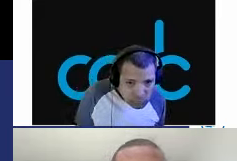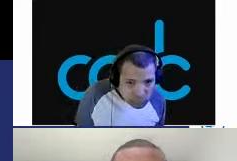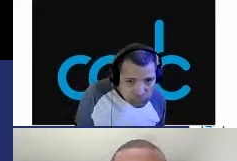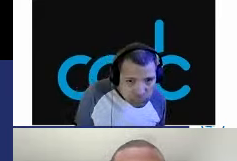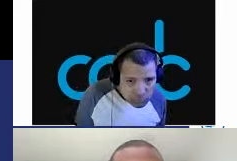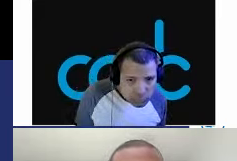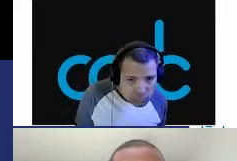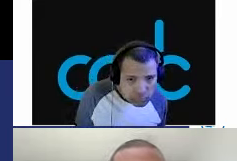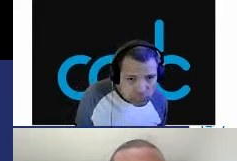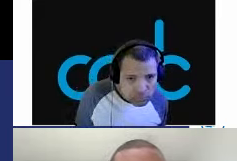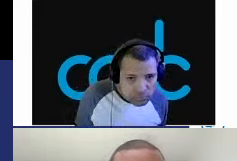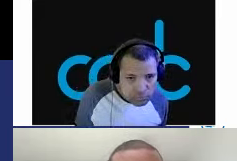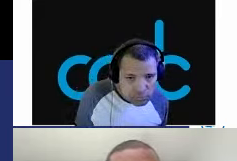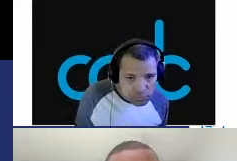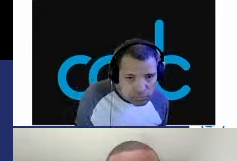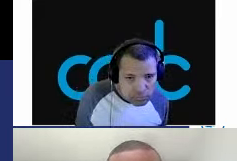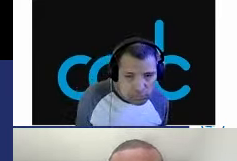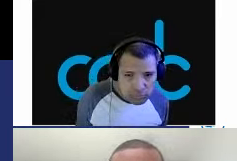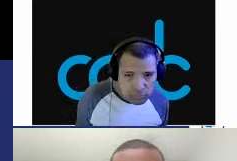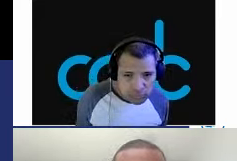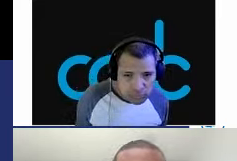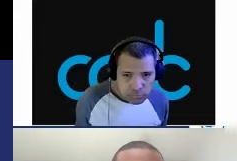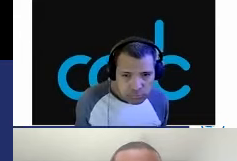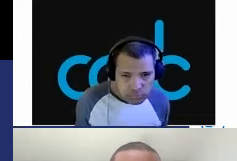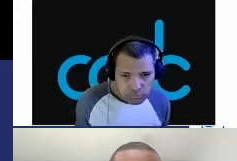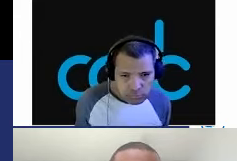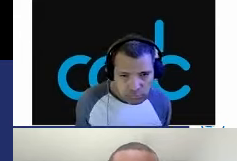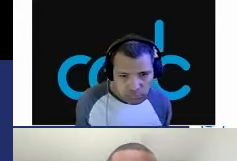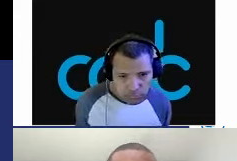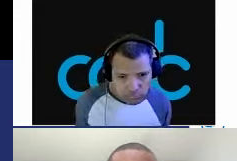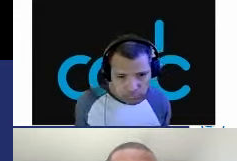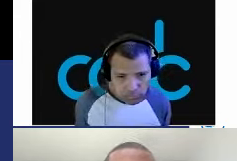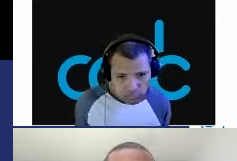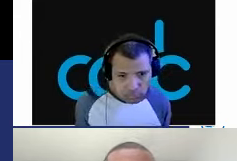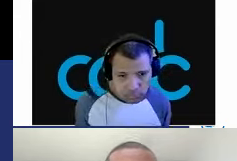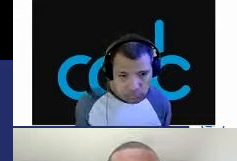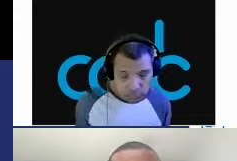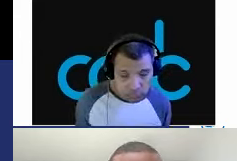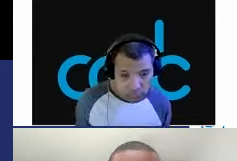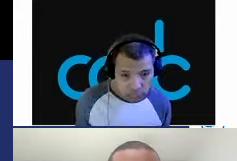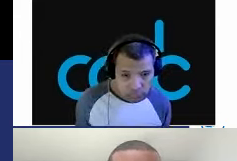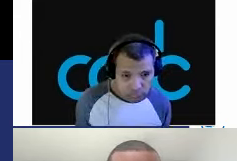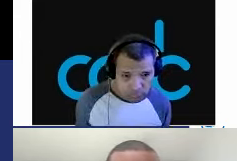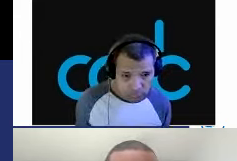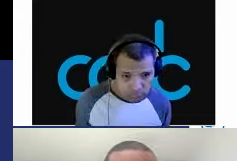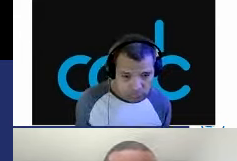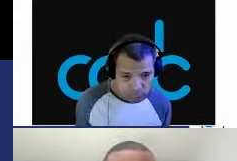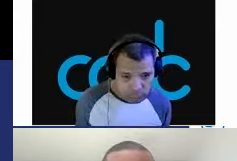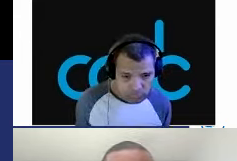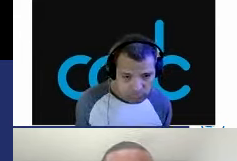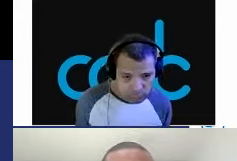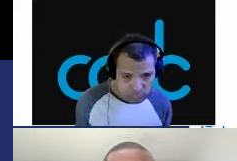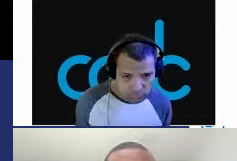your point, looking at all the best practices and making sure that when we do roll out those changes